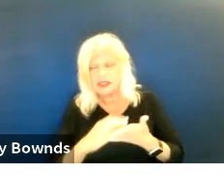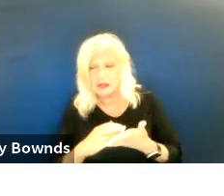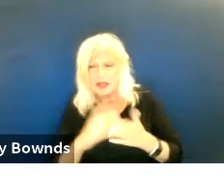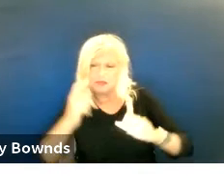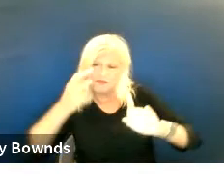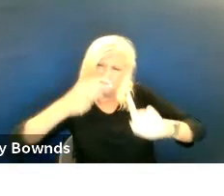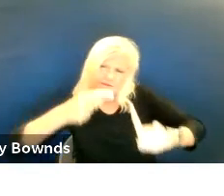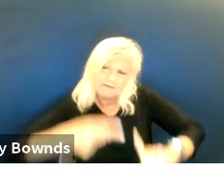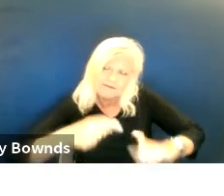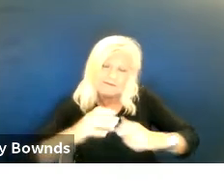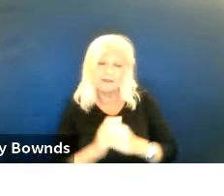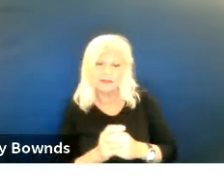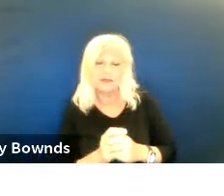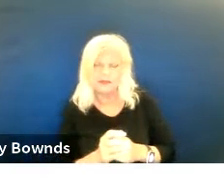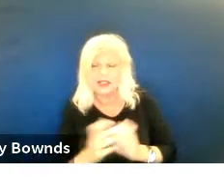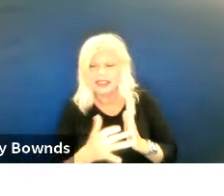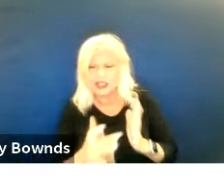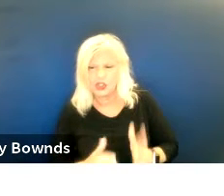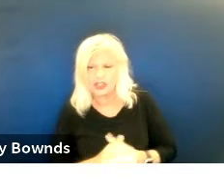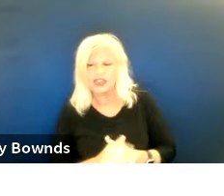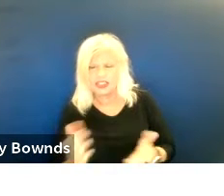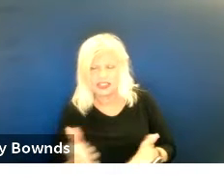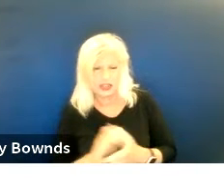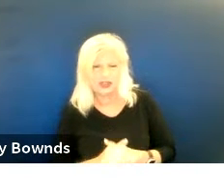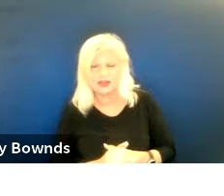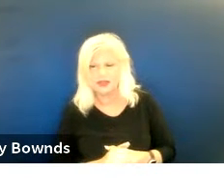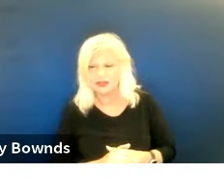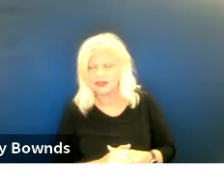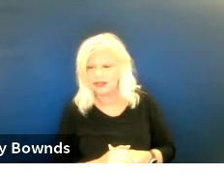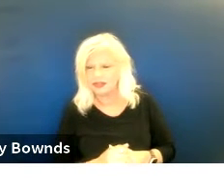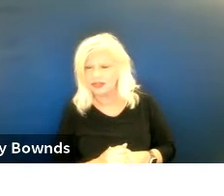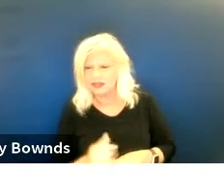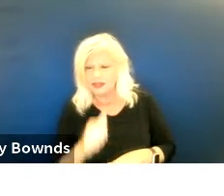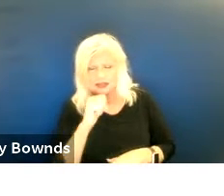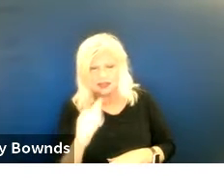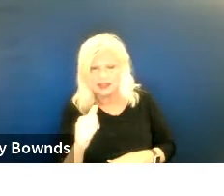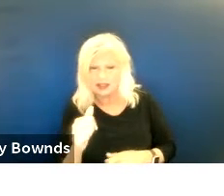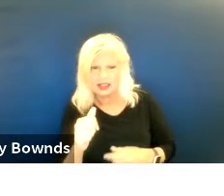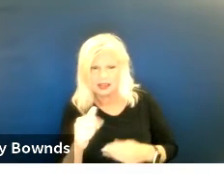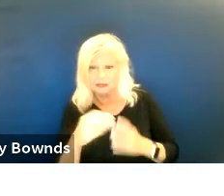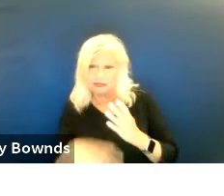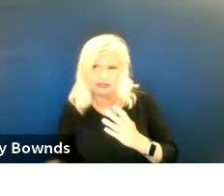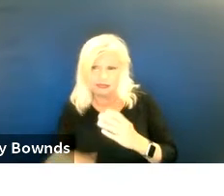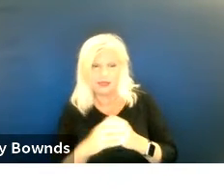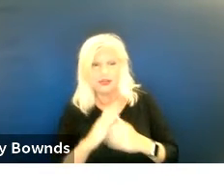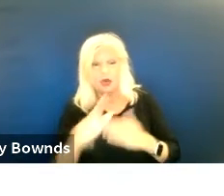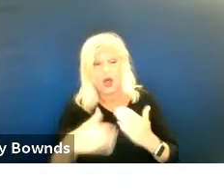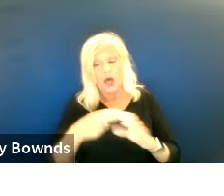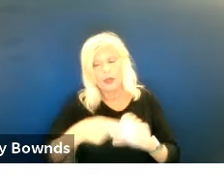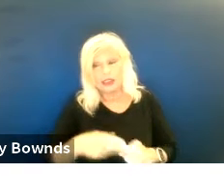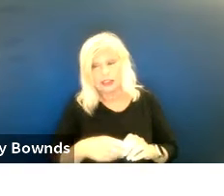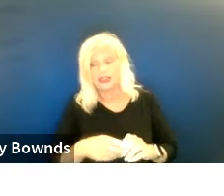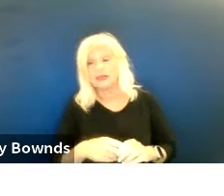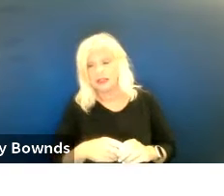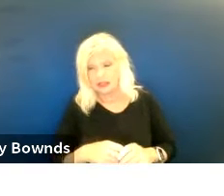of our stack of technology here. This is not a demo of the intervention. So all participants come to a